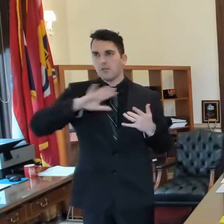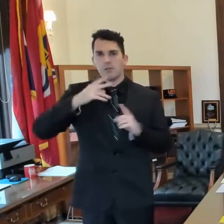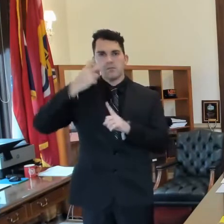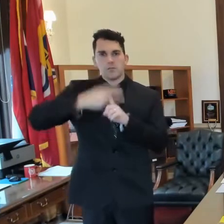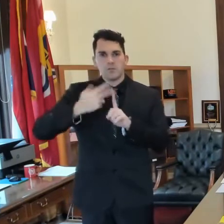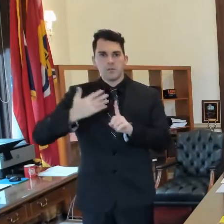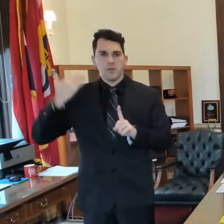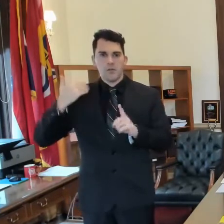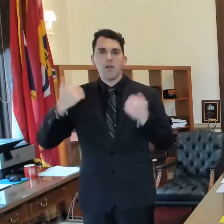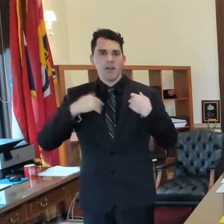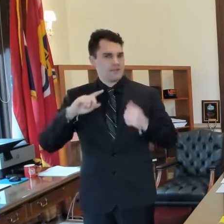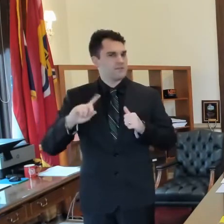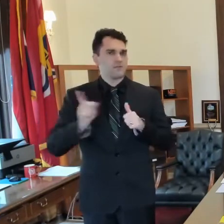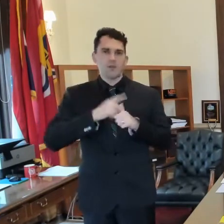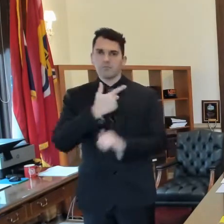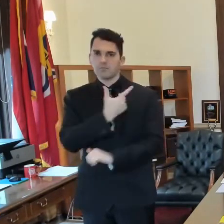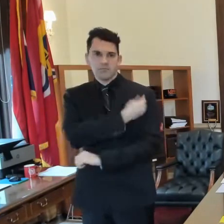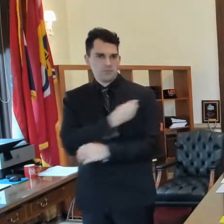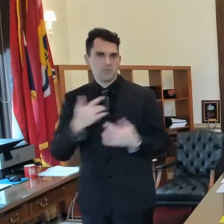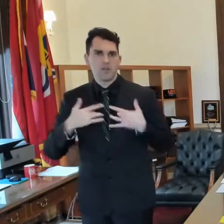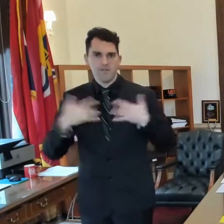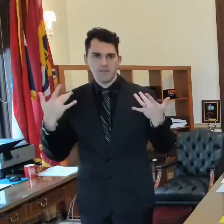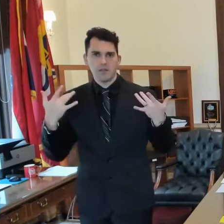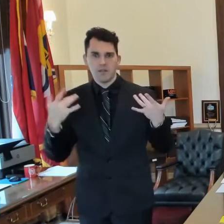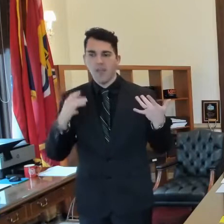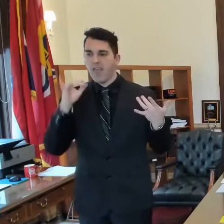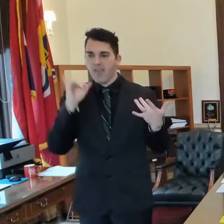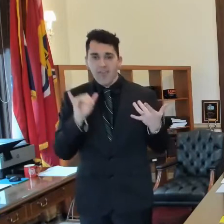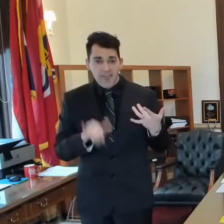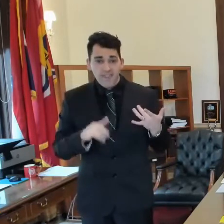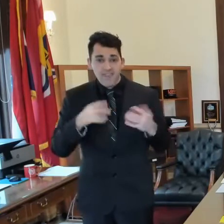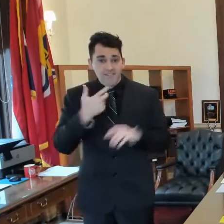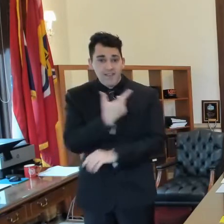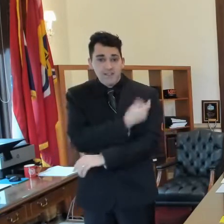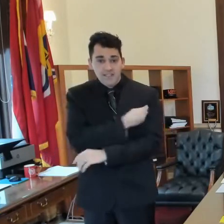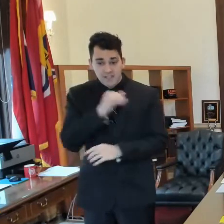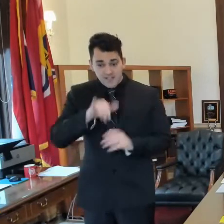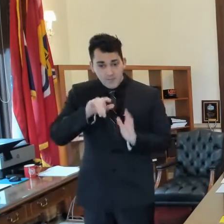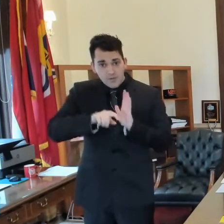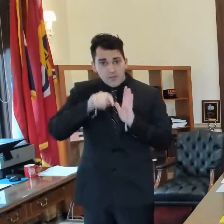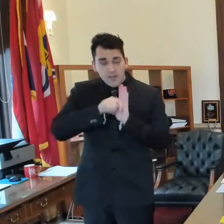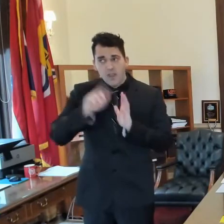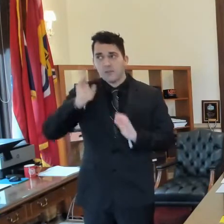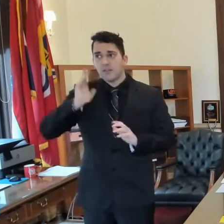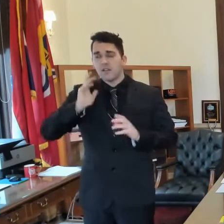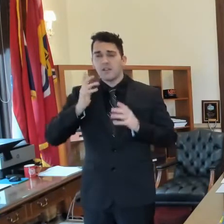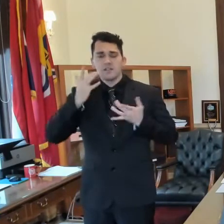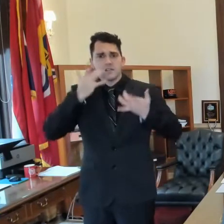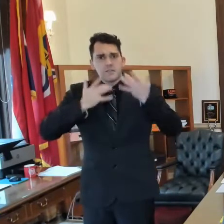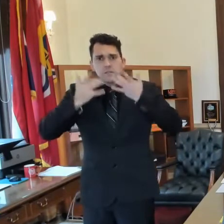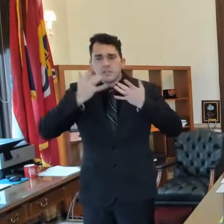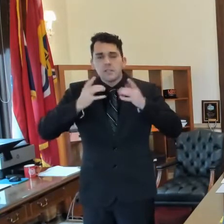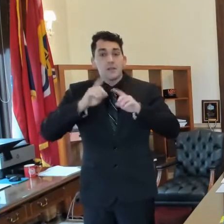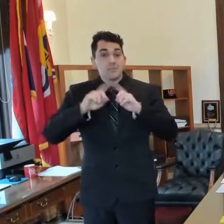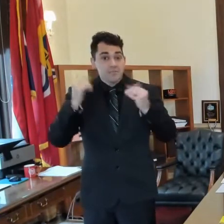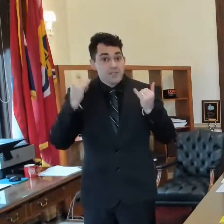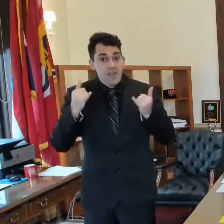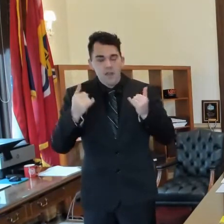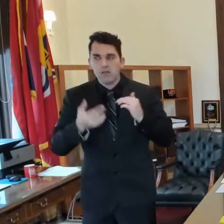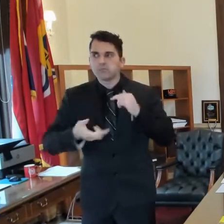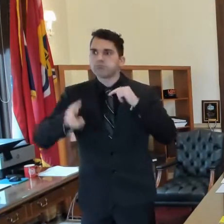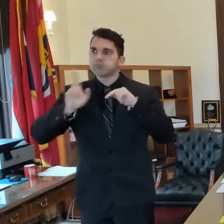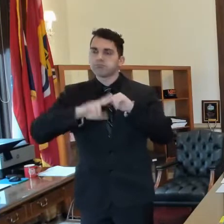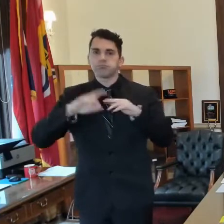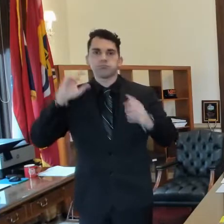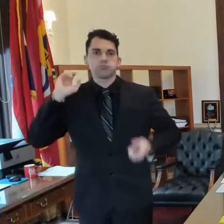first vaccination event, and the vaccine was so sparse at that time. But now we're getting more and more. So this is going to